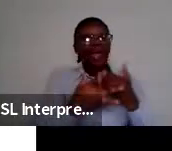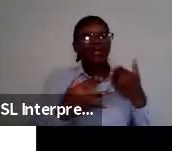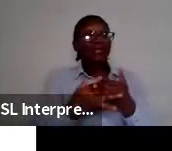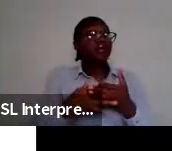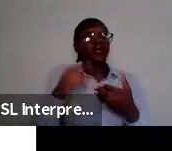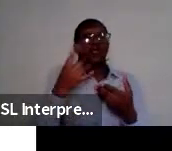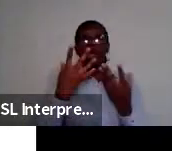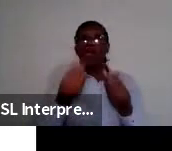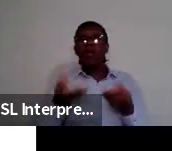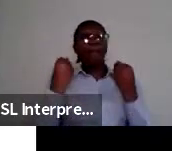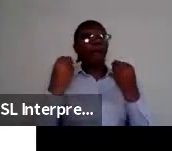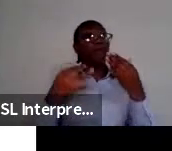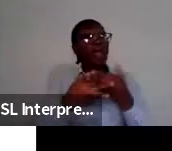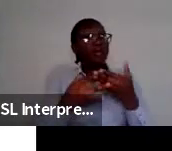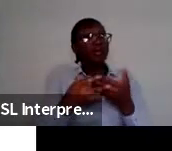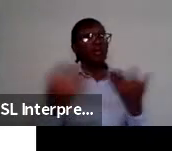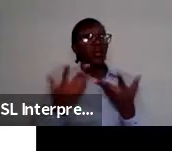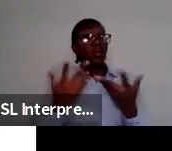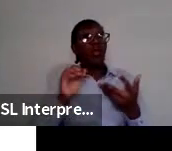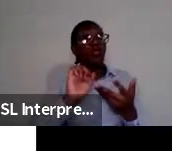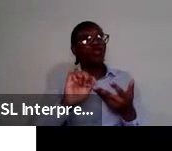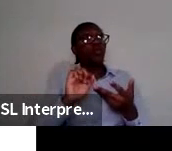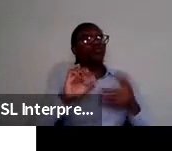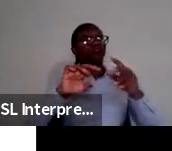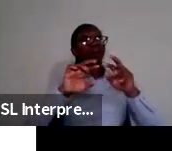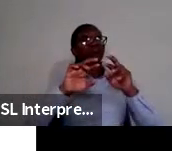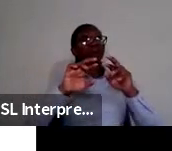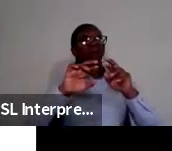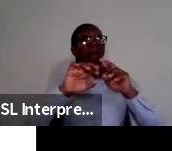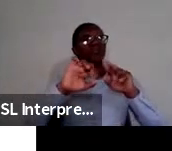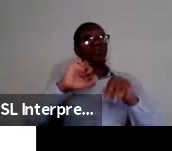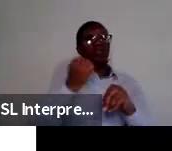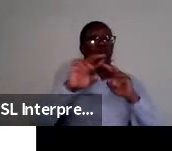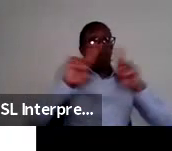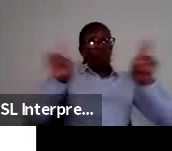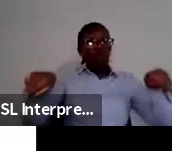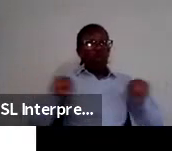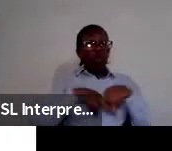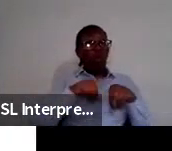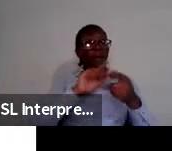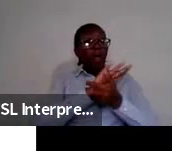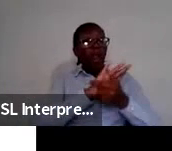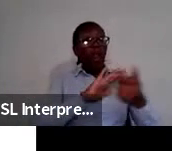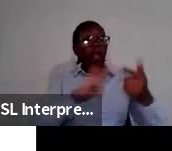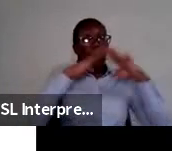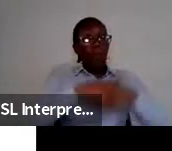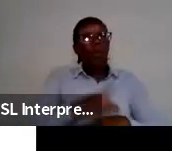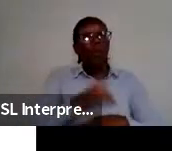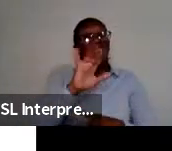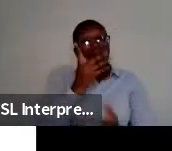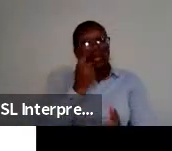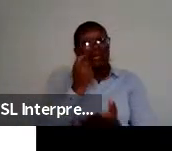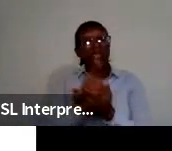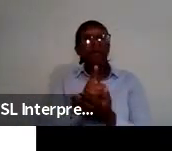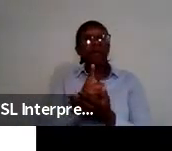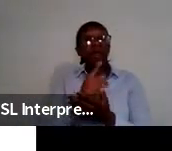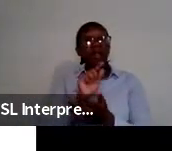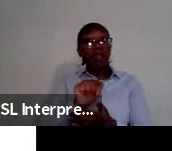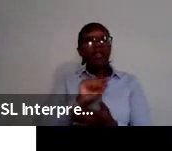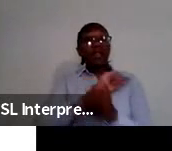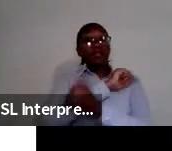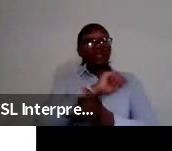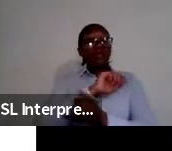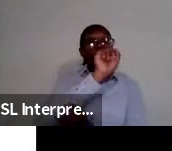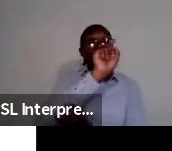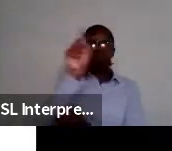the illegal storage facilities. These joint operations continue countrywide on a weekly basis, and